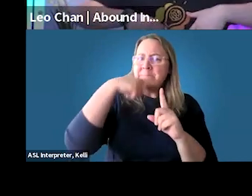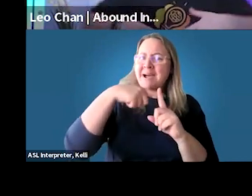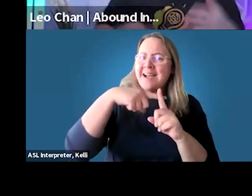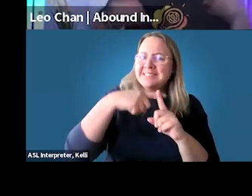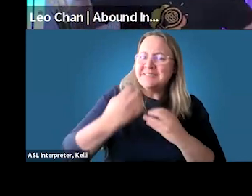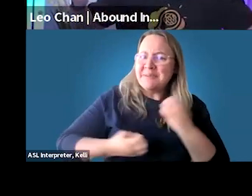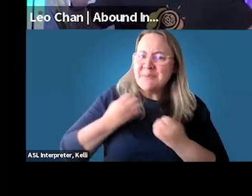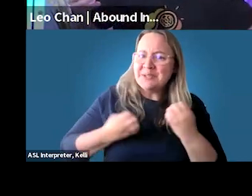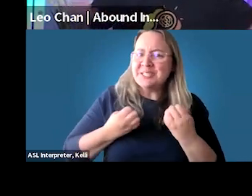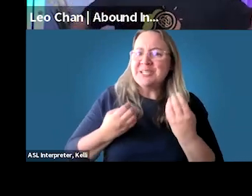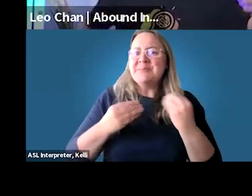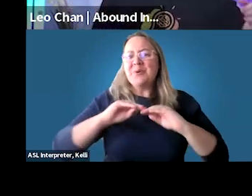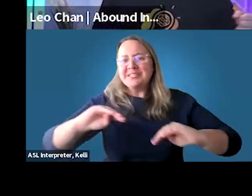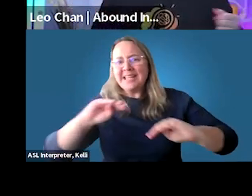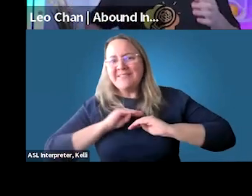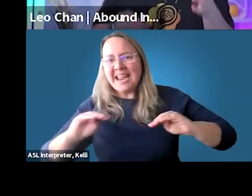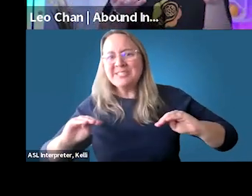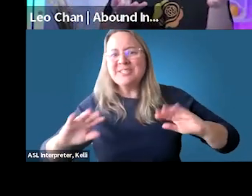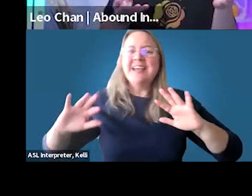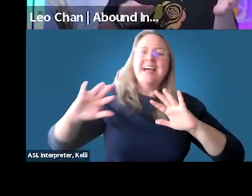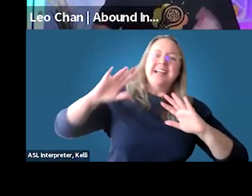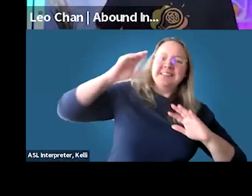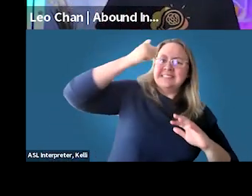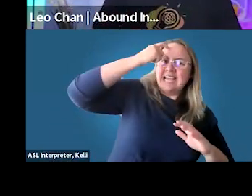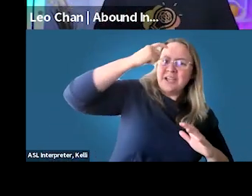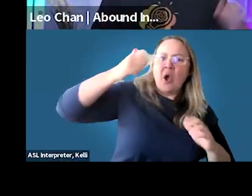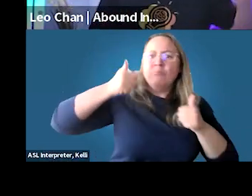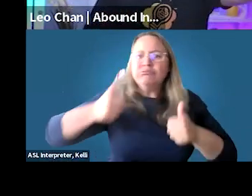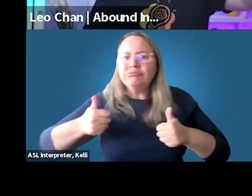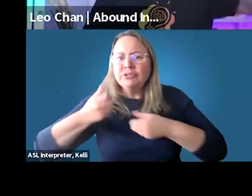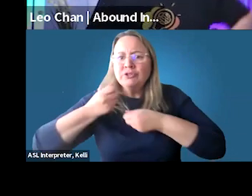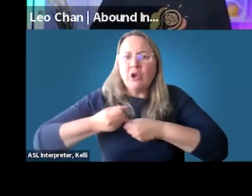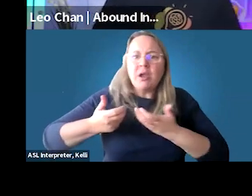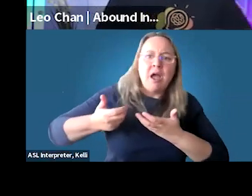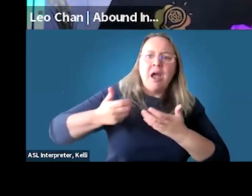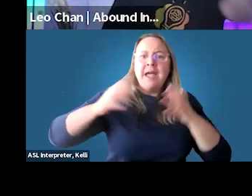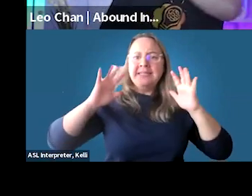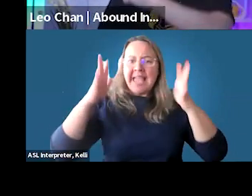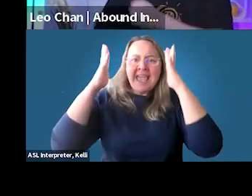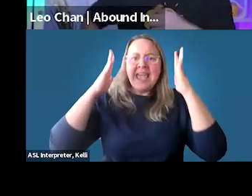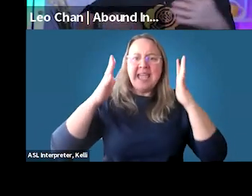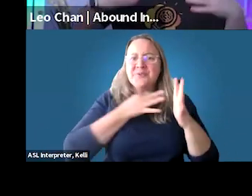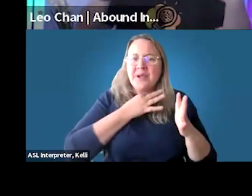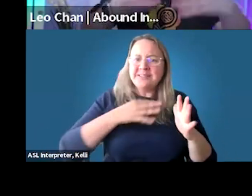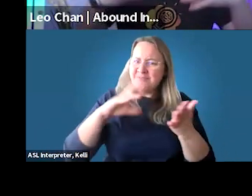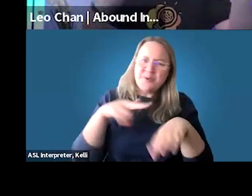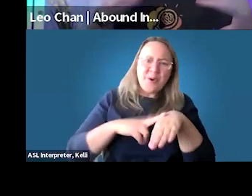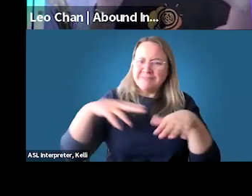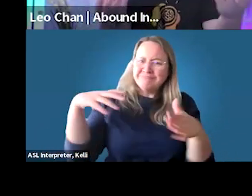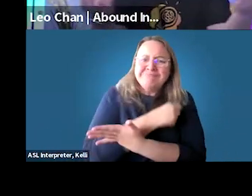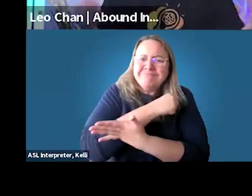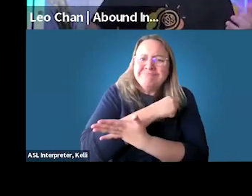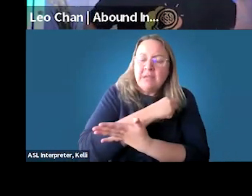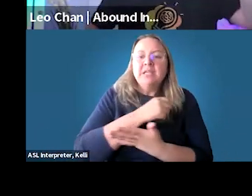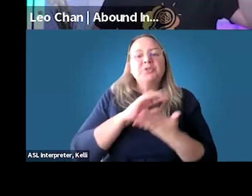lower anxiety, more satisfaction with life, psychological well-being? Isolani says, hurrah for curiosity. Yes, of course. So being